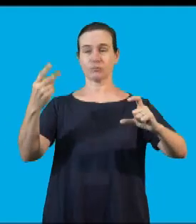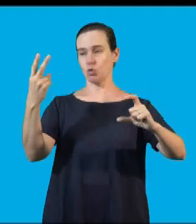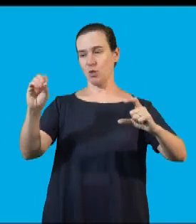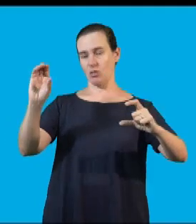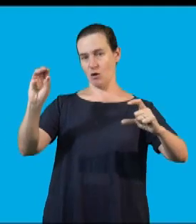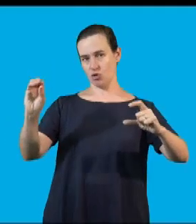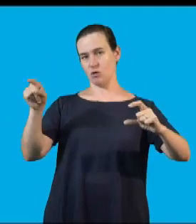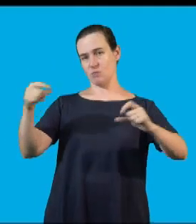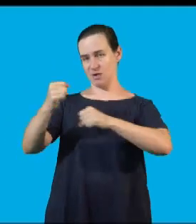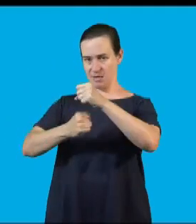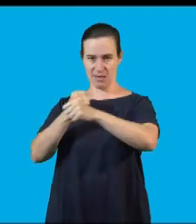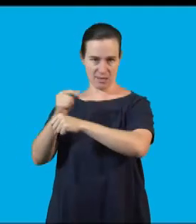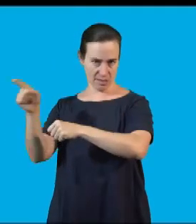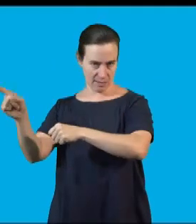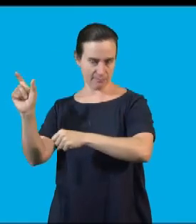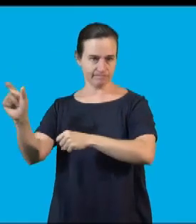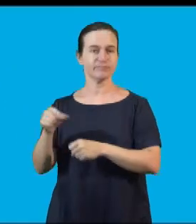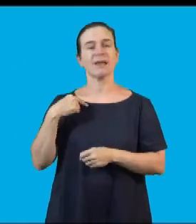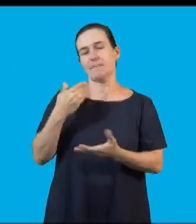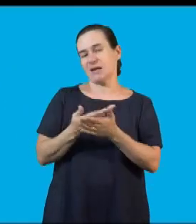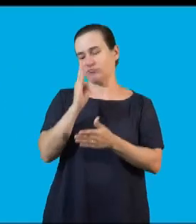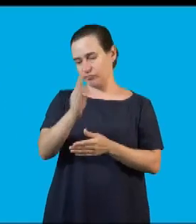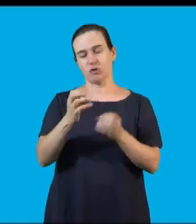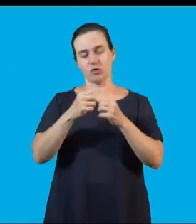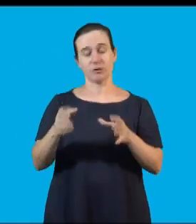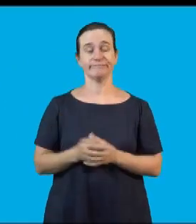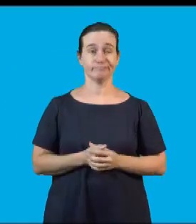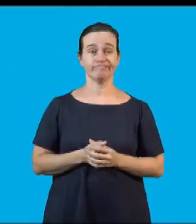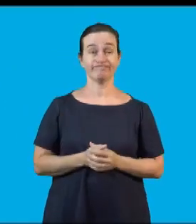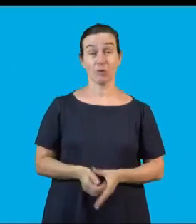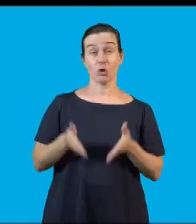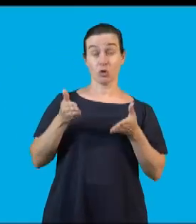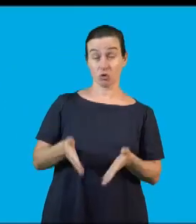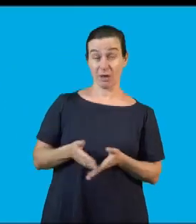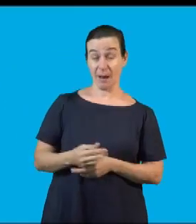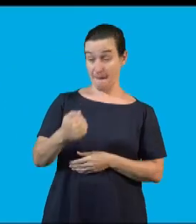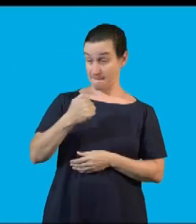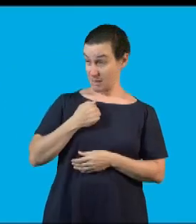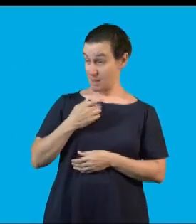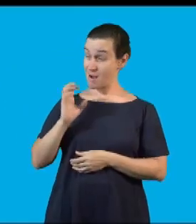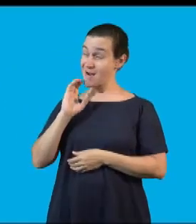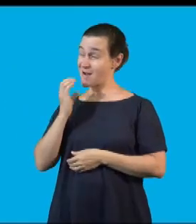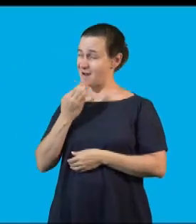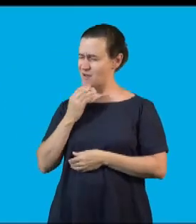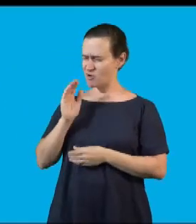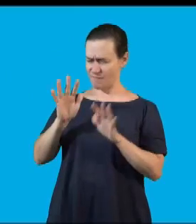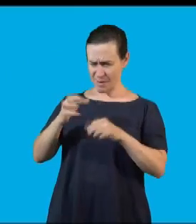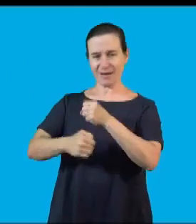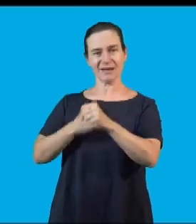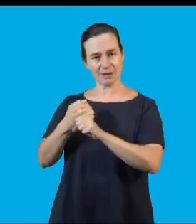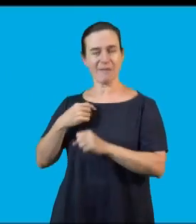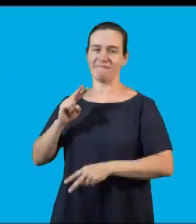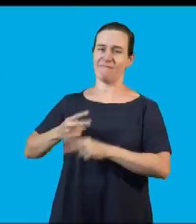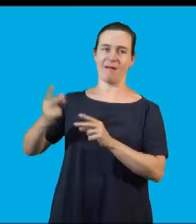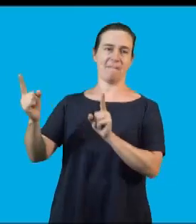day, month and year, and very simply you start writing. Today, I met my cousin after